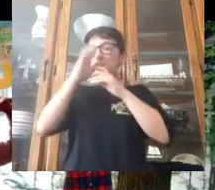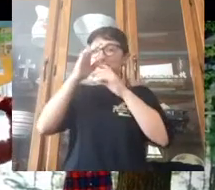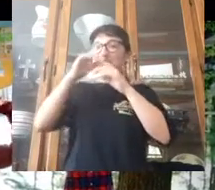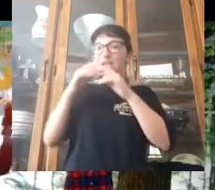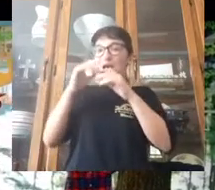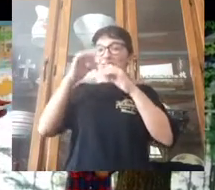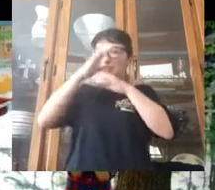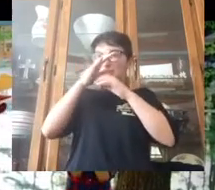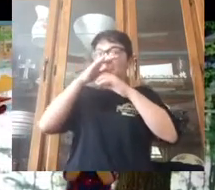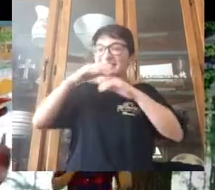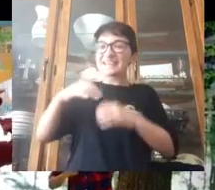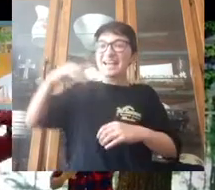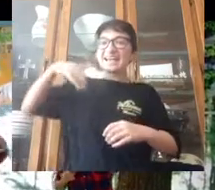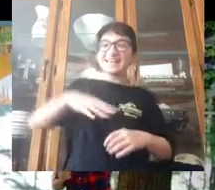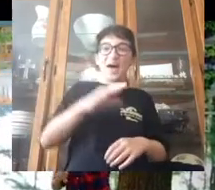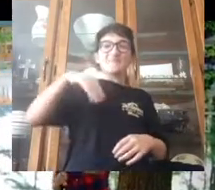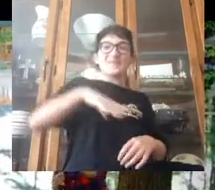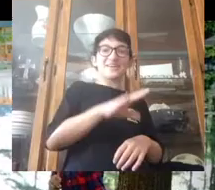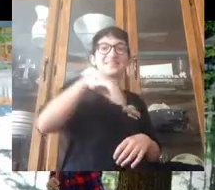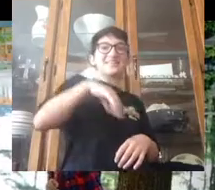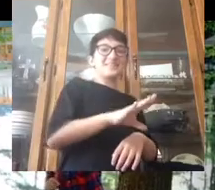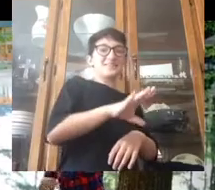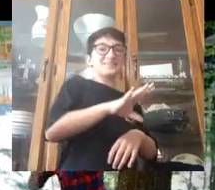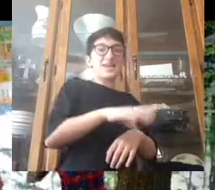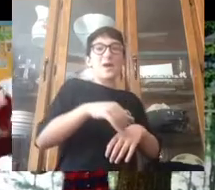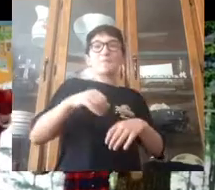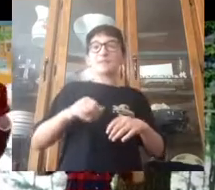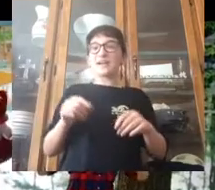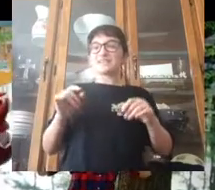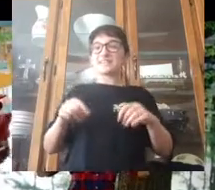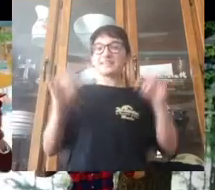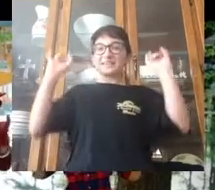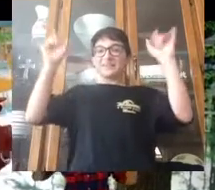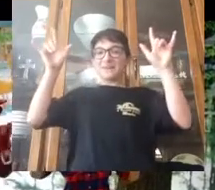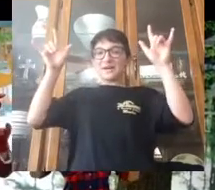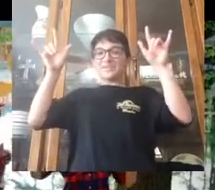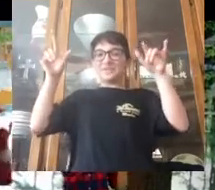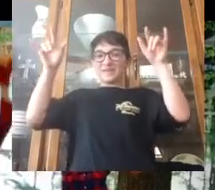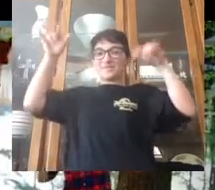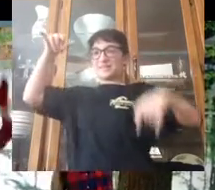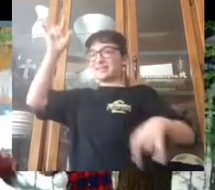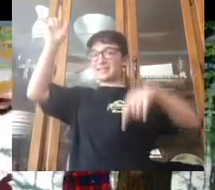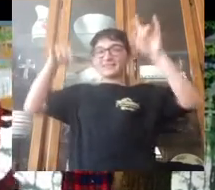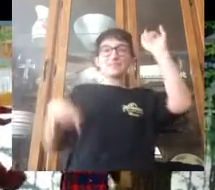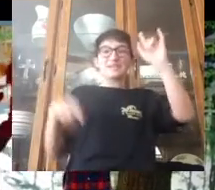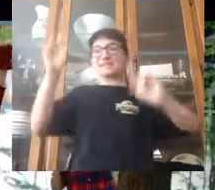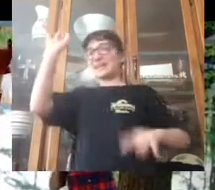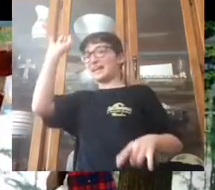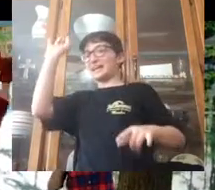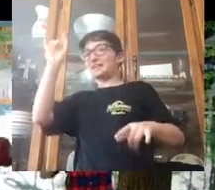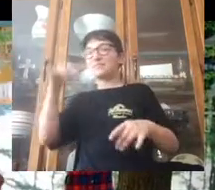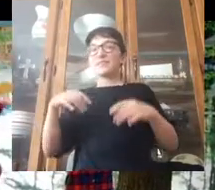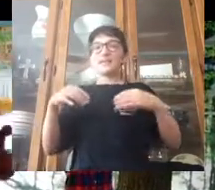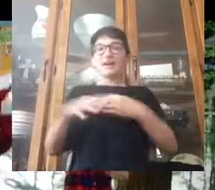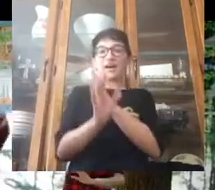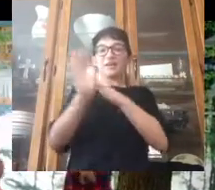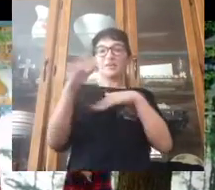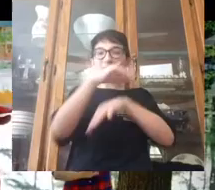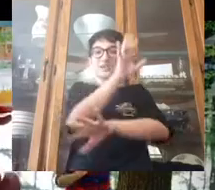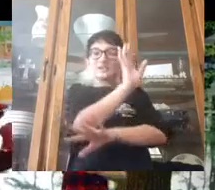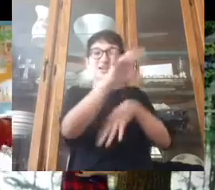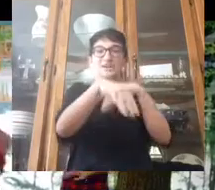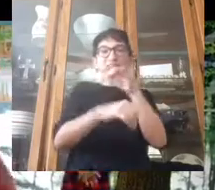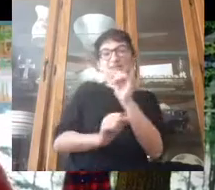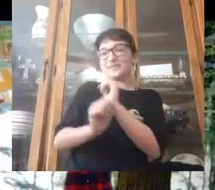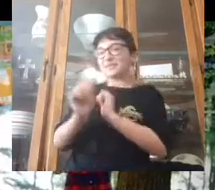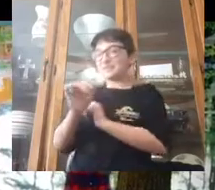llama, goose, llama on the loose, President Obama llama, yes we can.